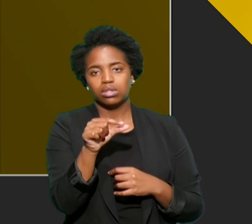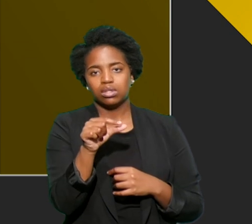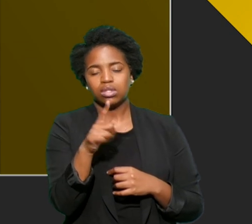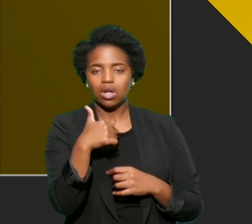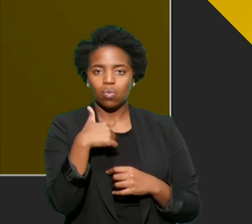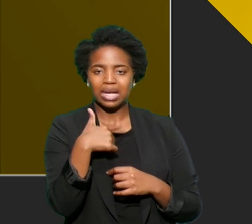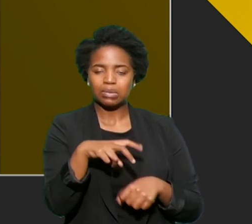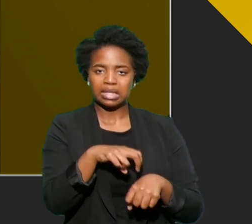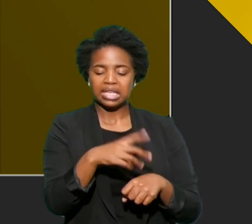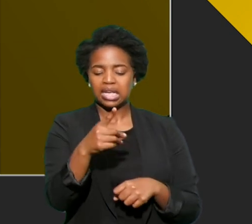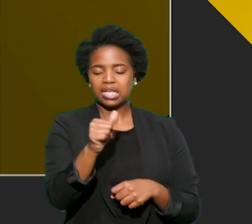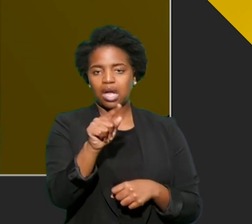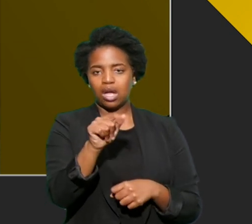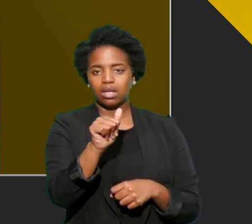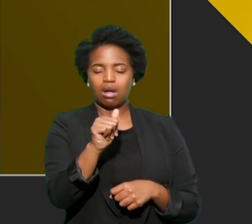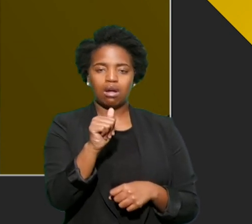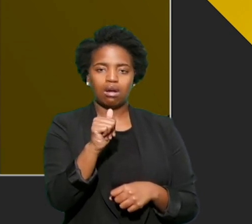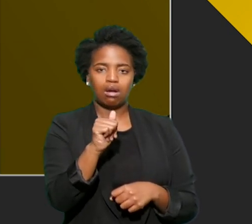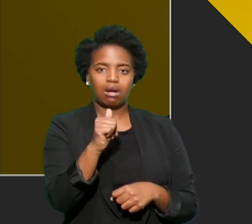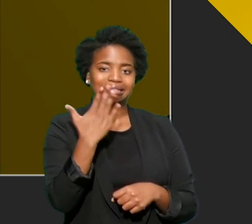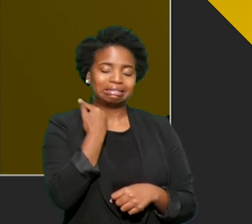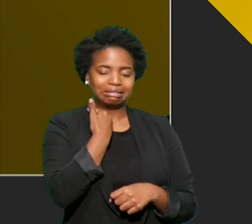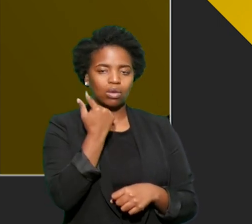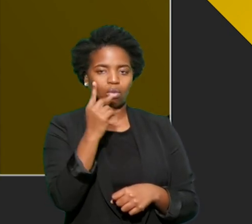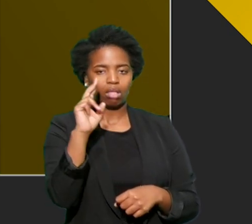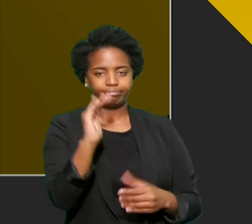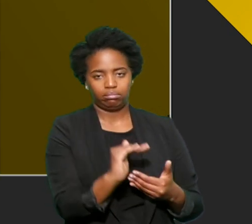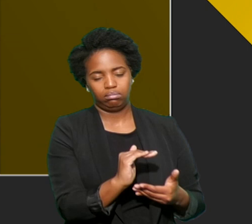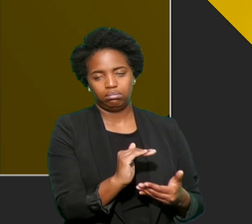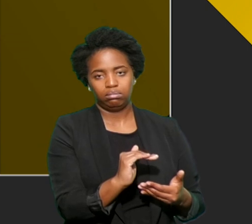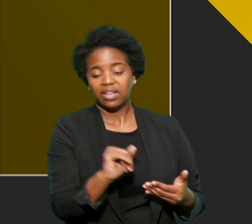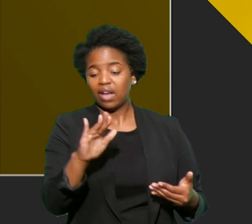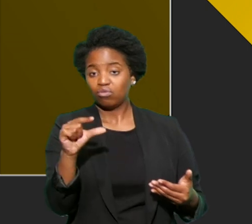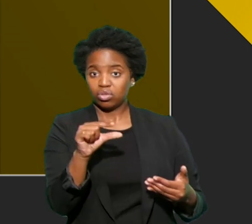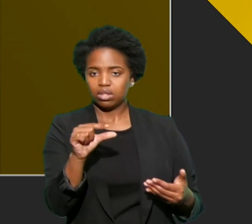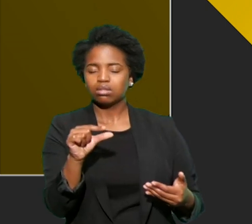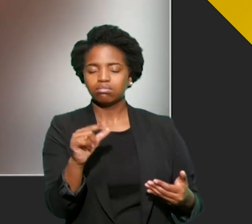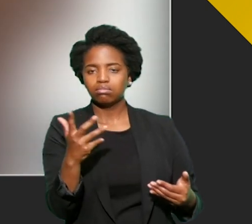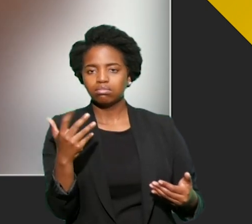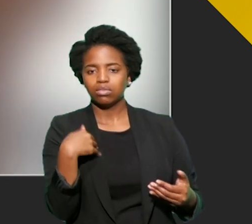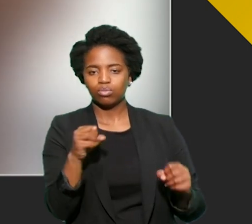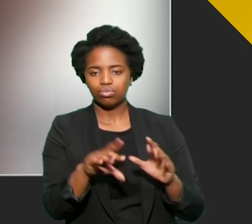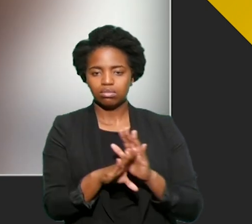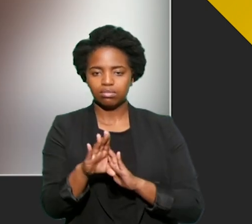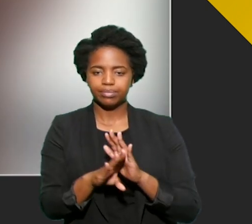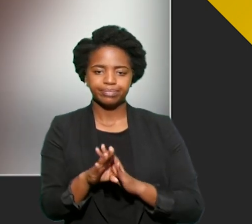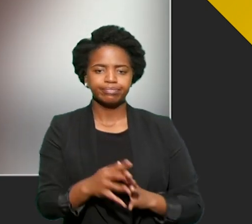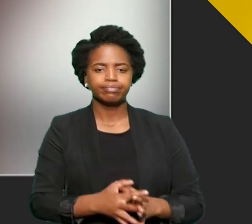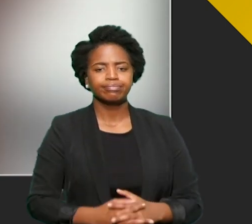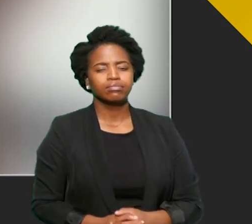lead to lower data cost. So having fiber optic internet speed would allow most businesses the opportunity to grow. We had